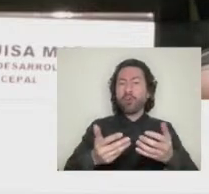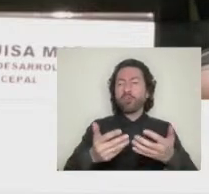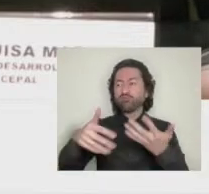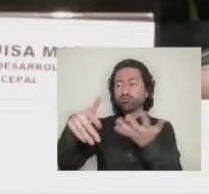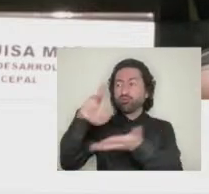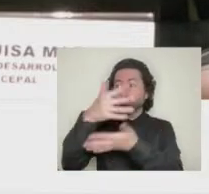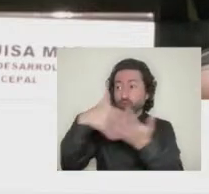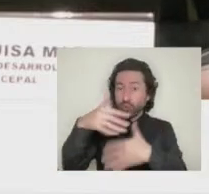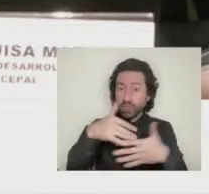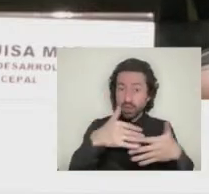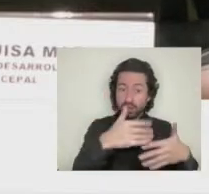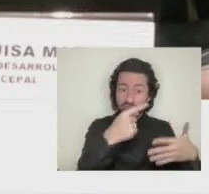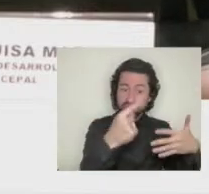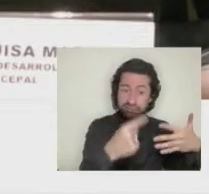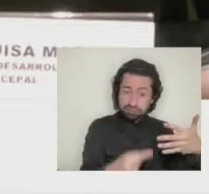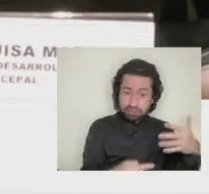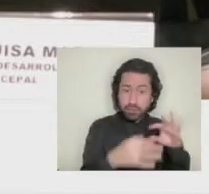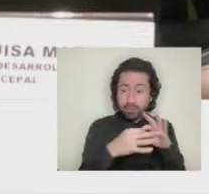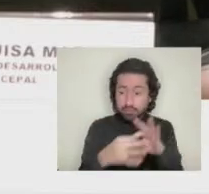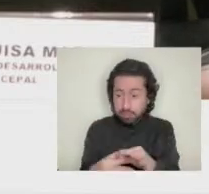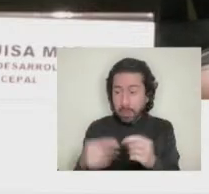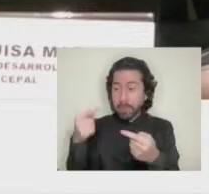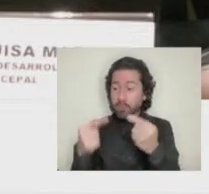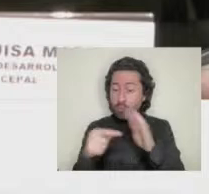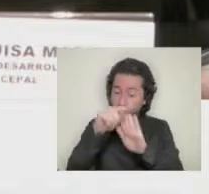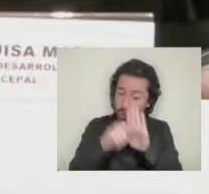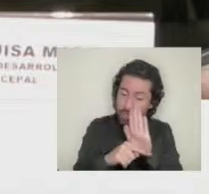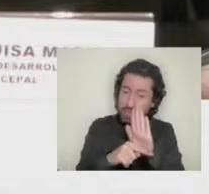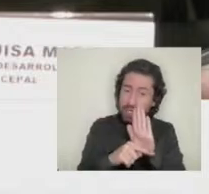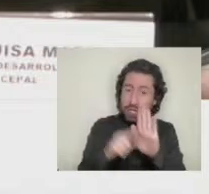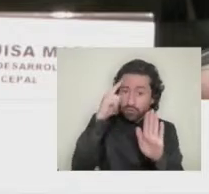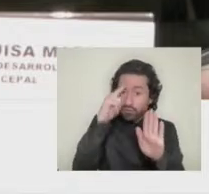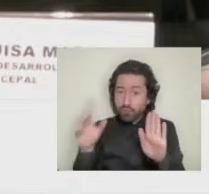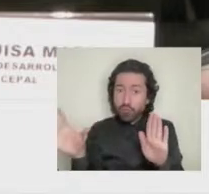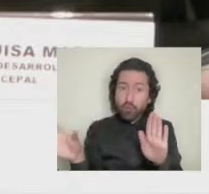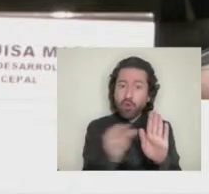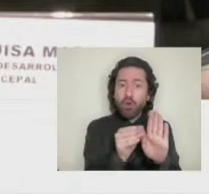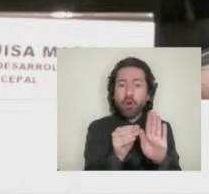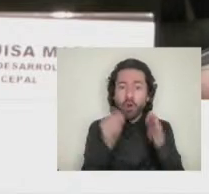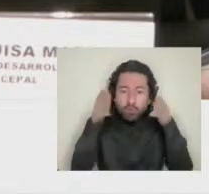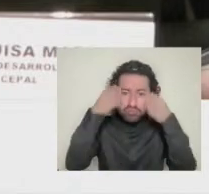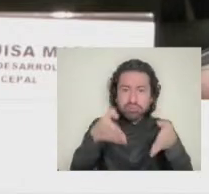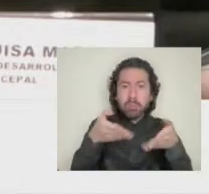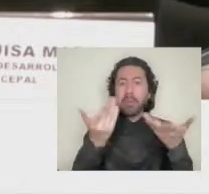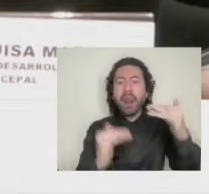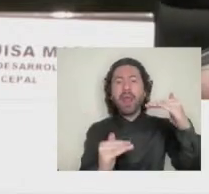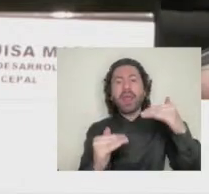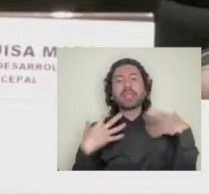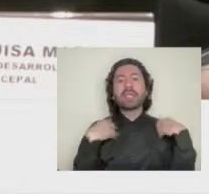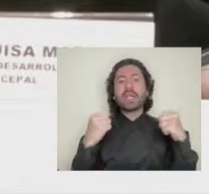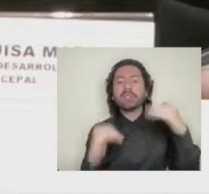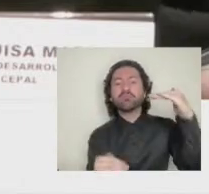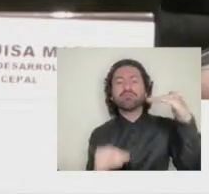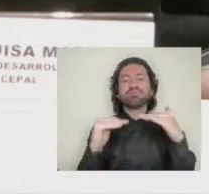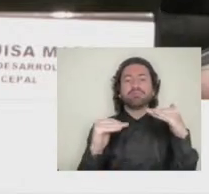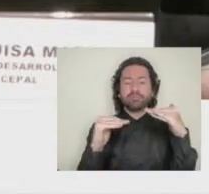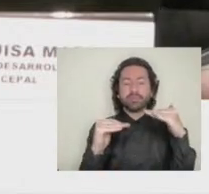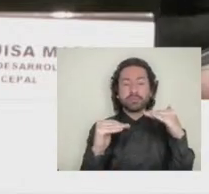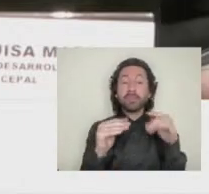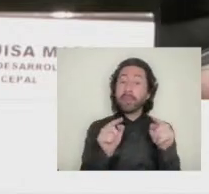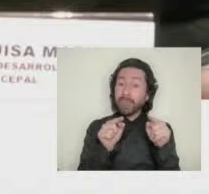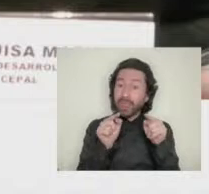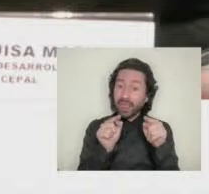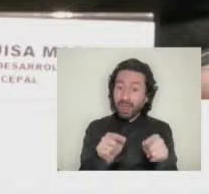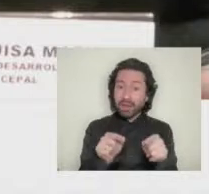social inequality matrices, in order to generate a comprehensive policies geared towards reducing inequalities in health. And